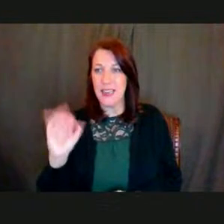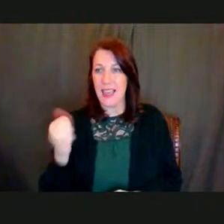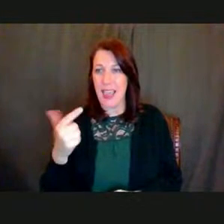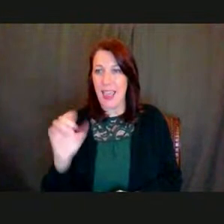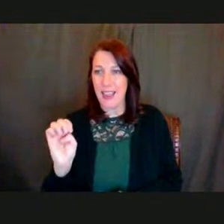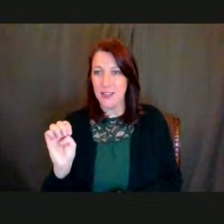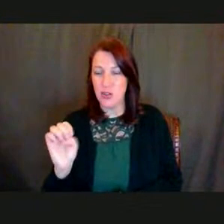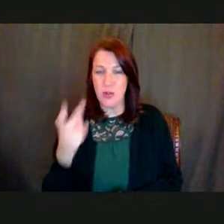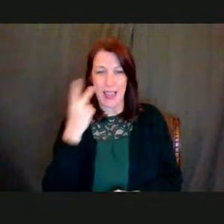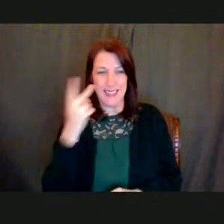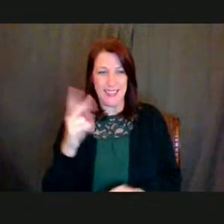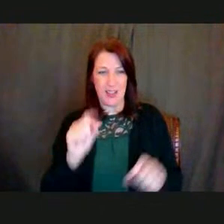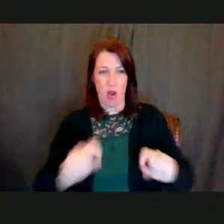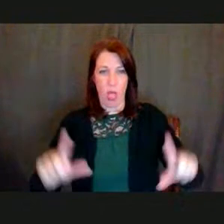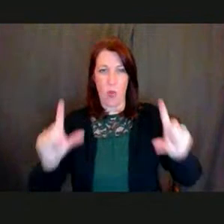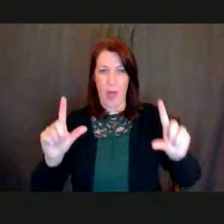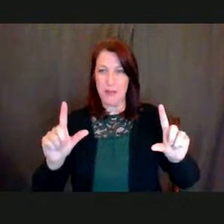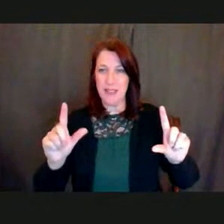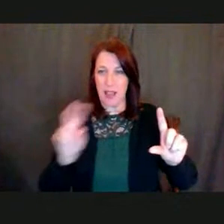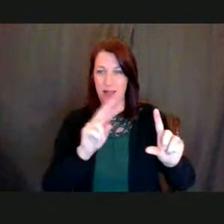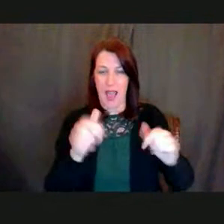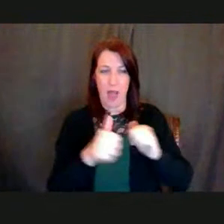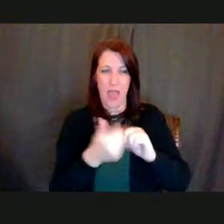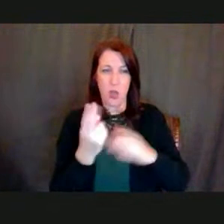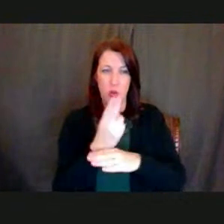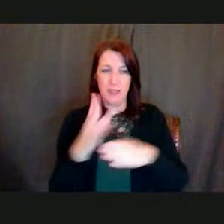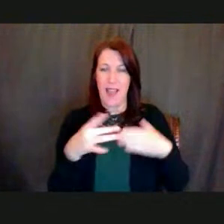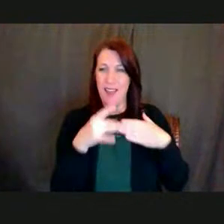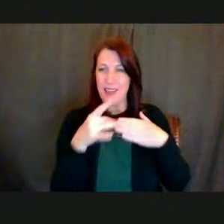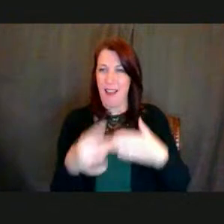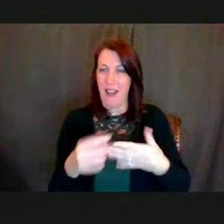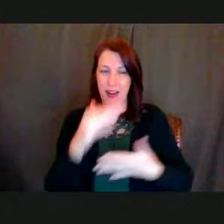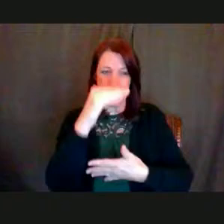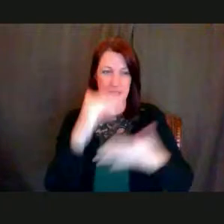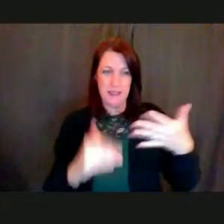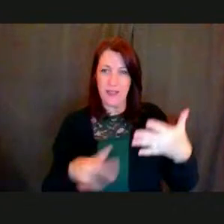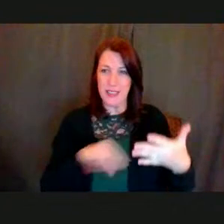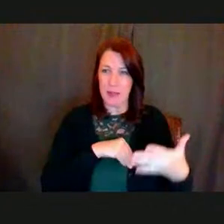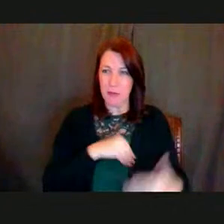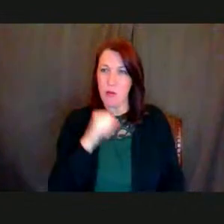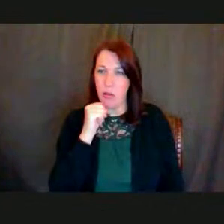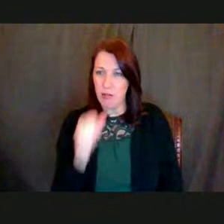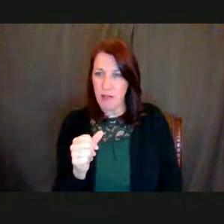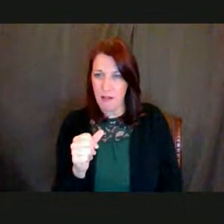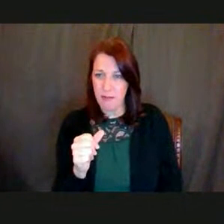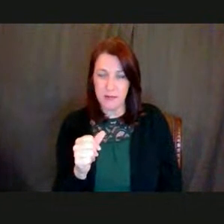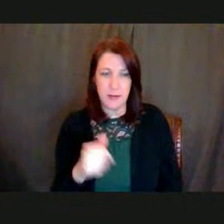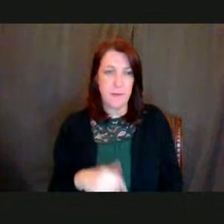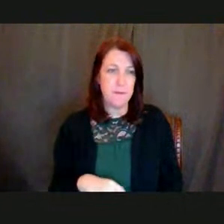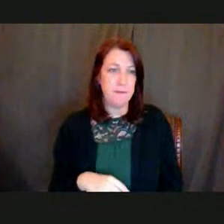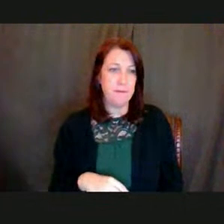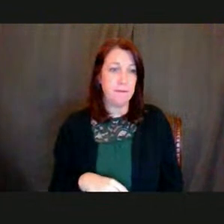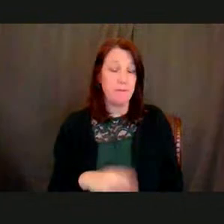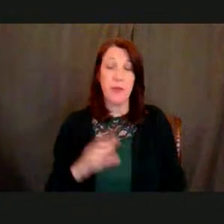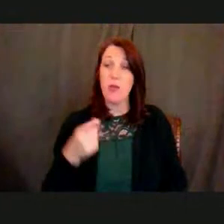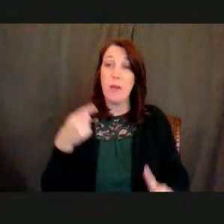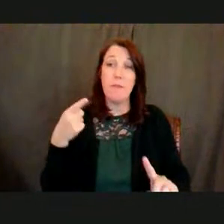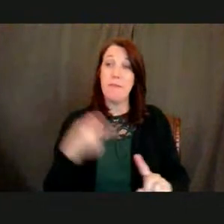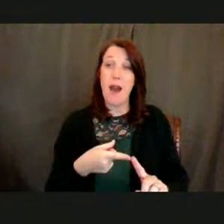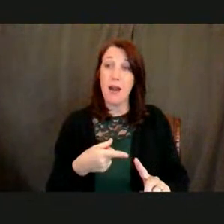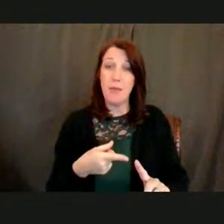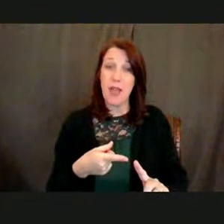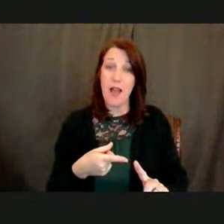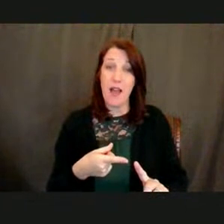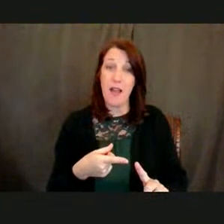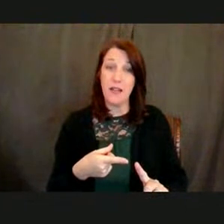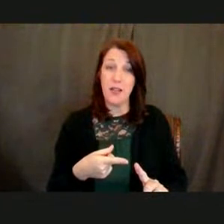can see what peer review uses as guidance to determine if inclusion is acceptable. And the bottom line is the first kind of look,